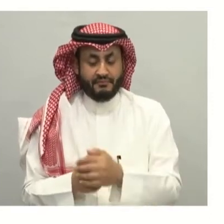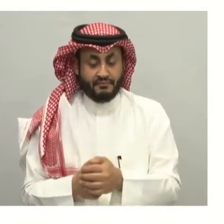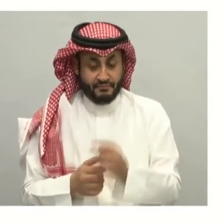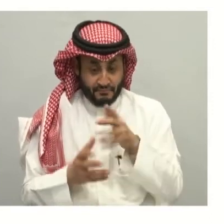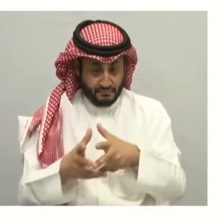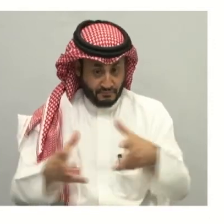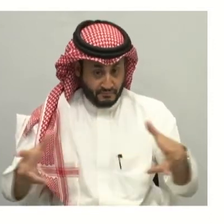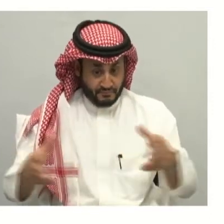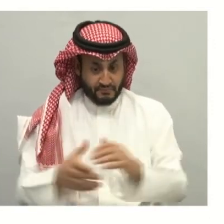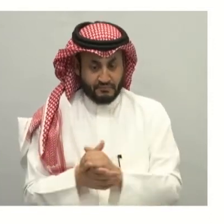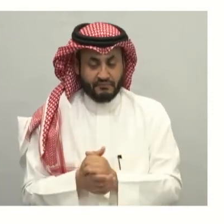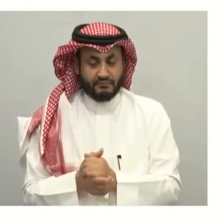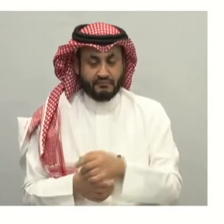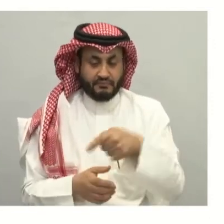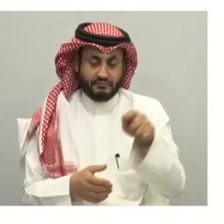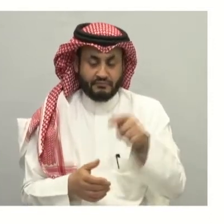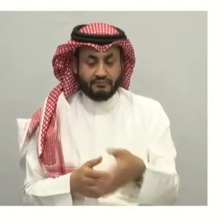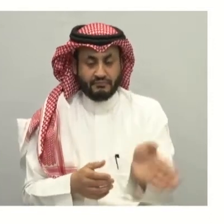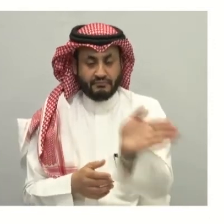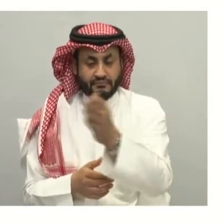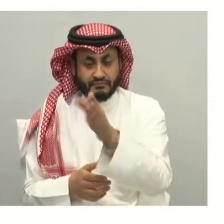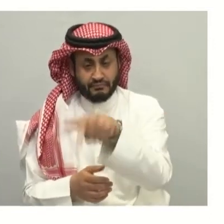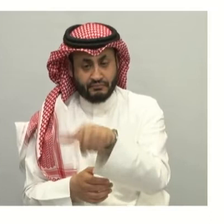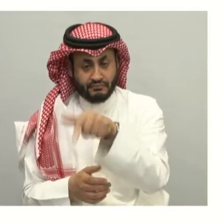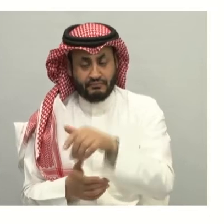Sight, sight.